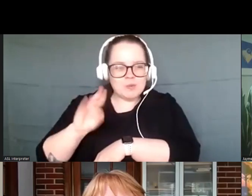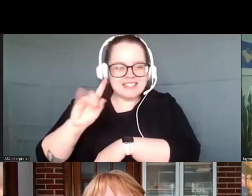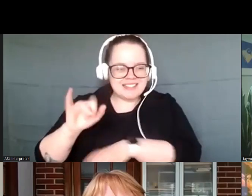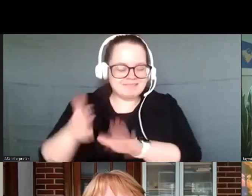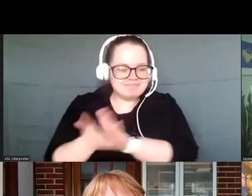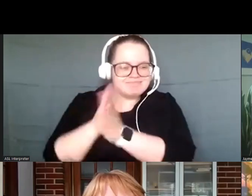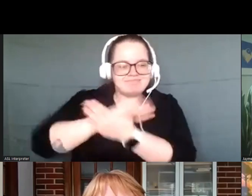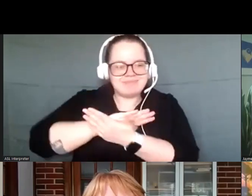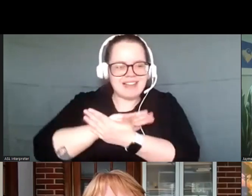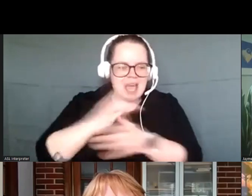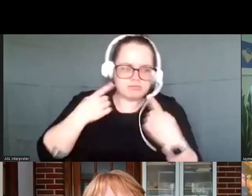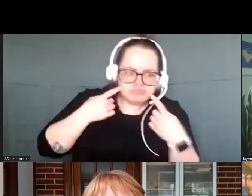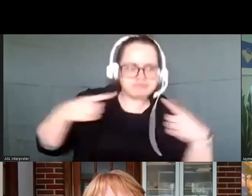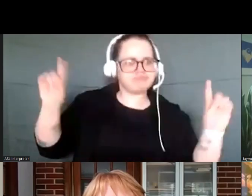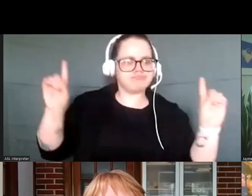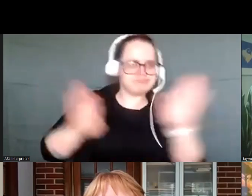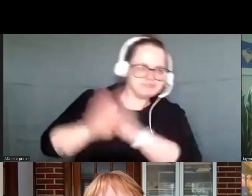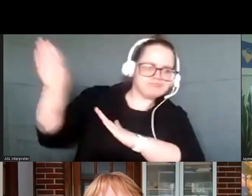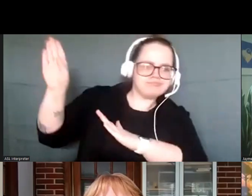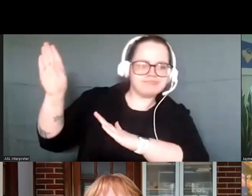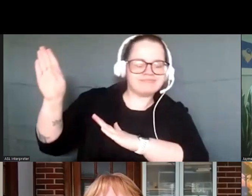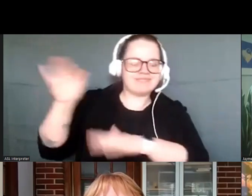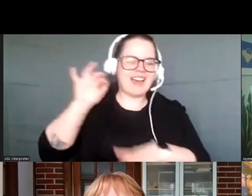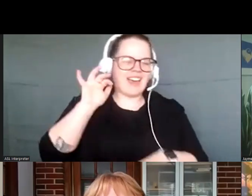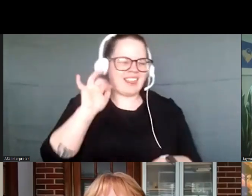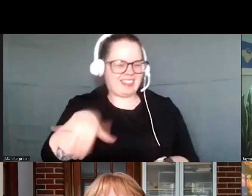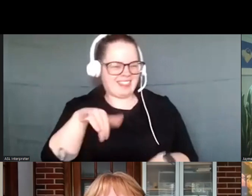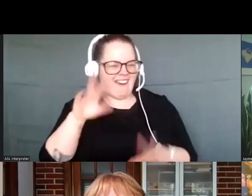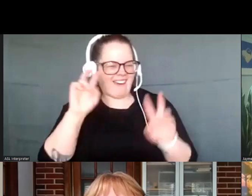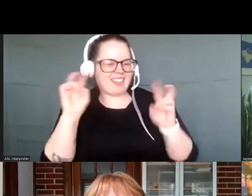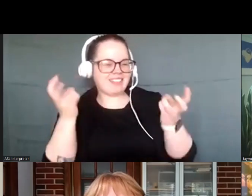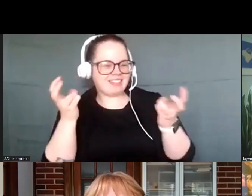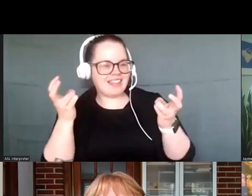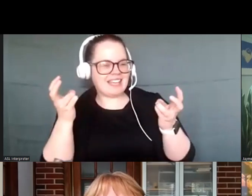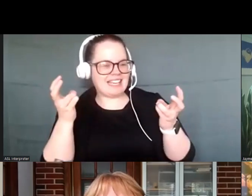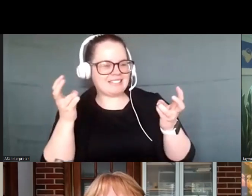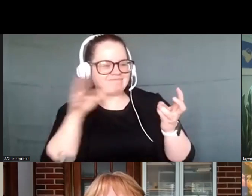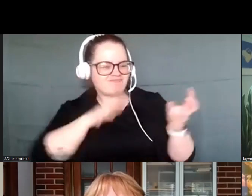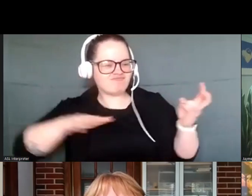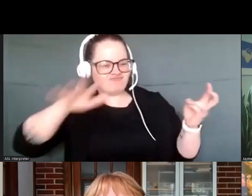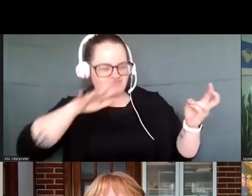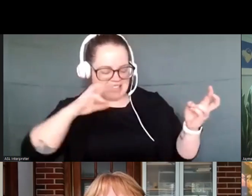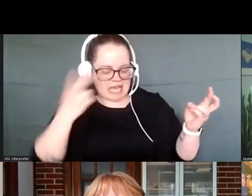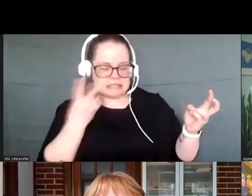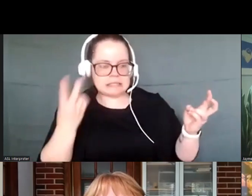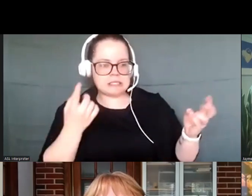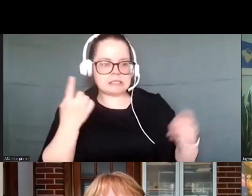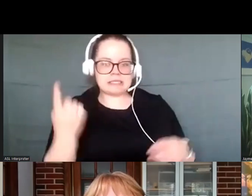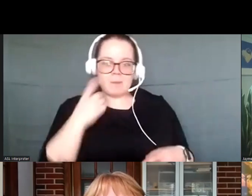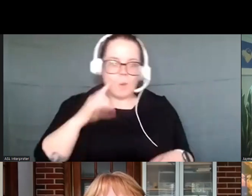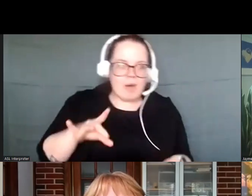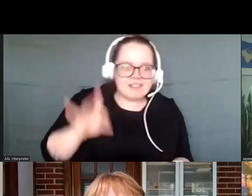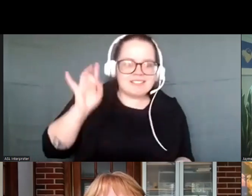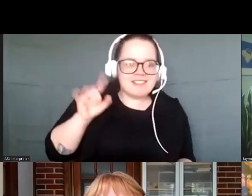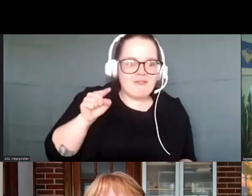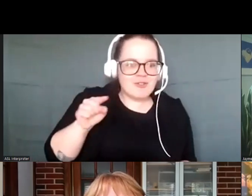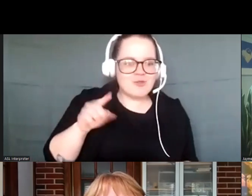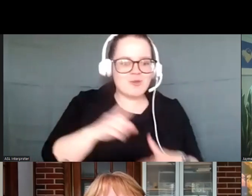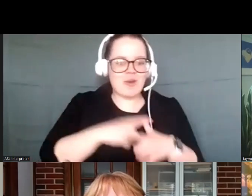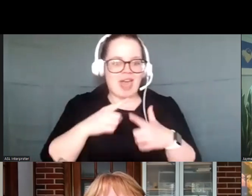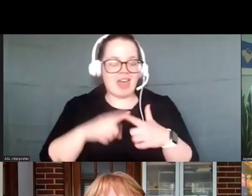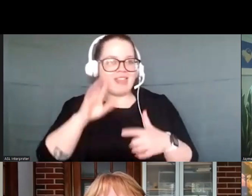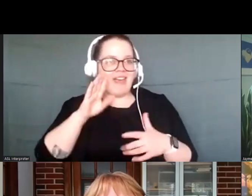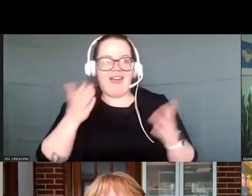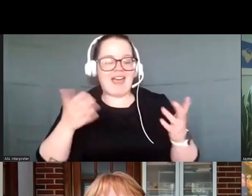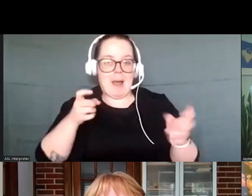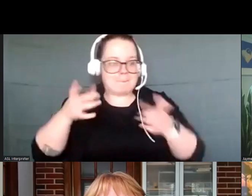an overarching theme somehow in our culture that Simon Cowell or whoever else is going to discover you, and you're going to be found, and the